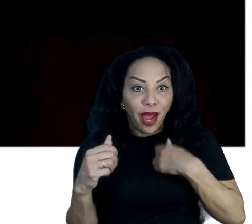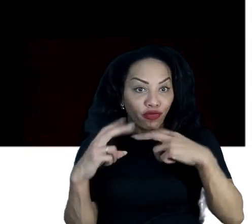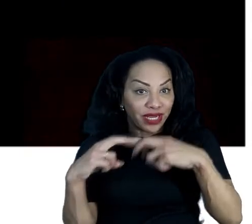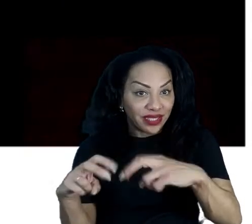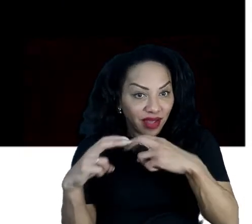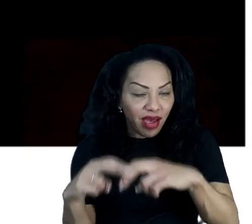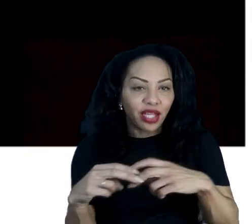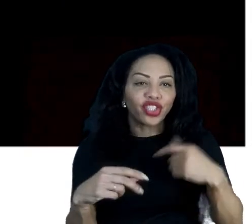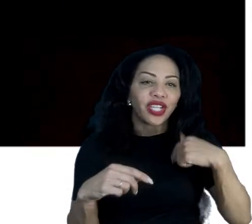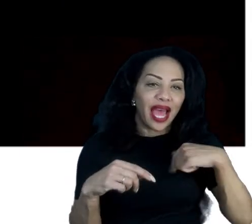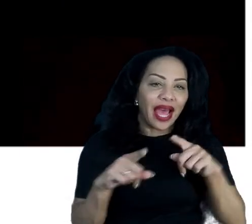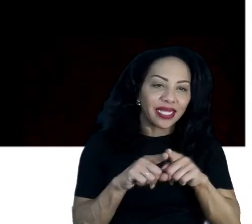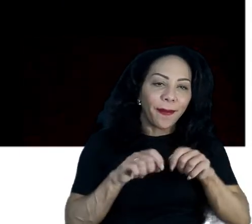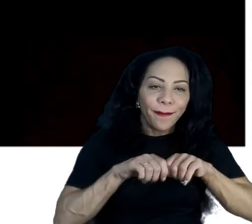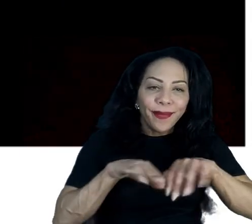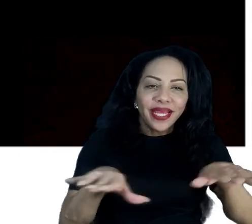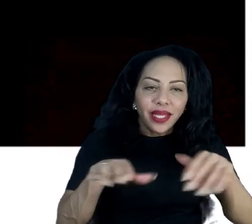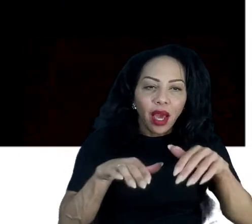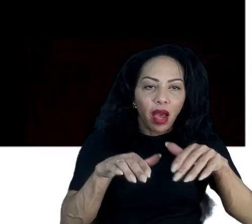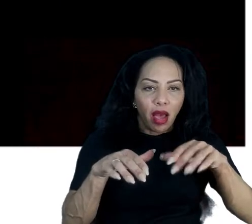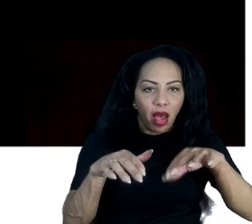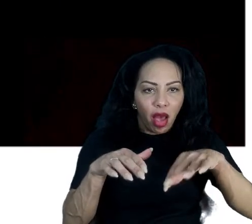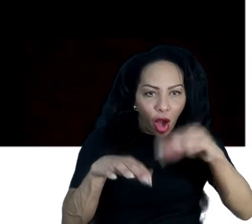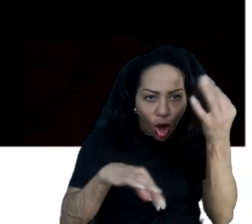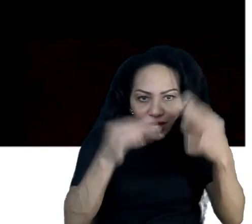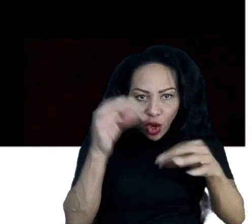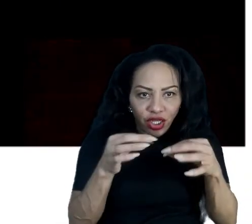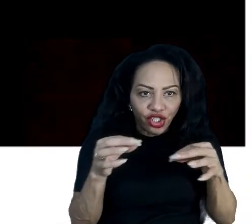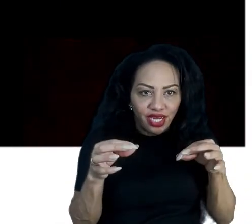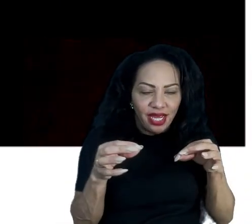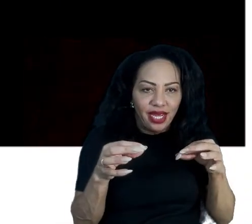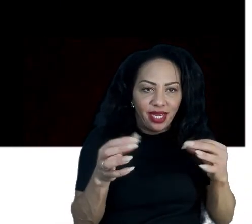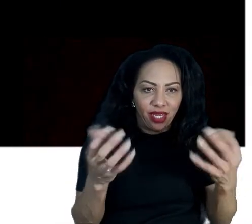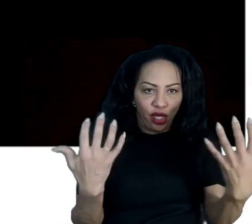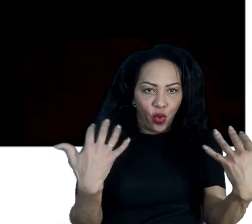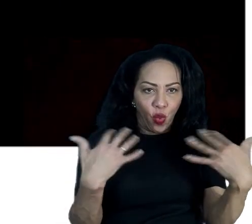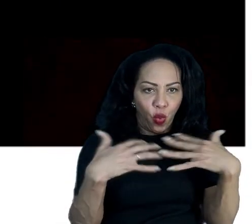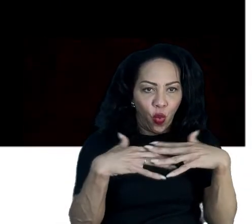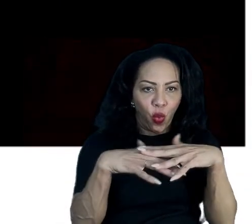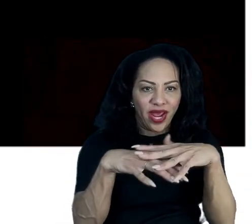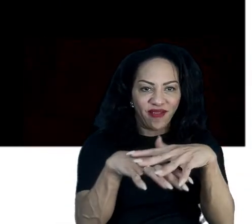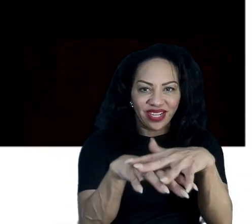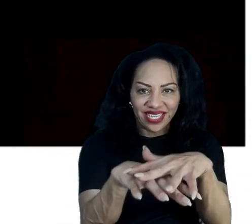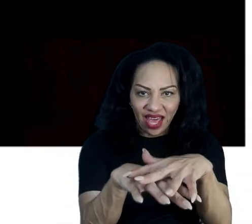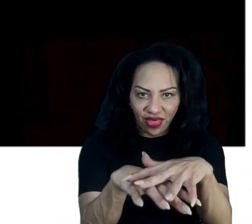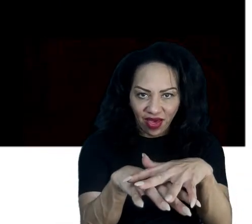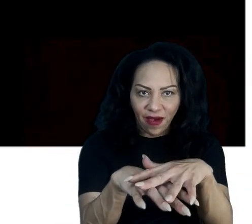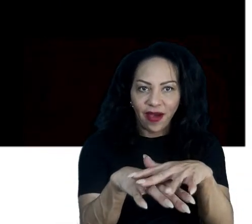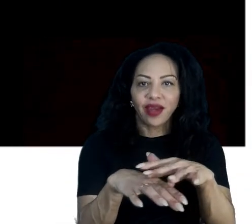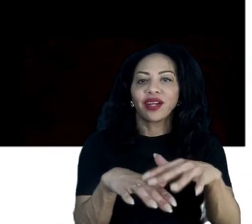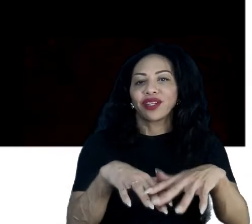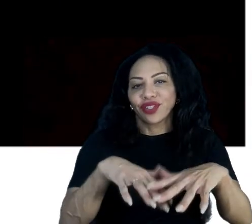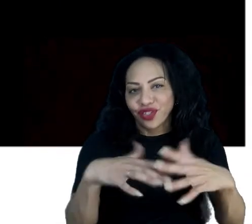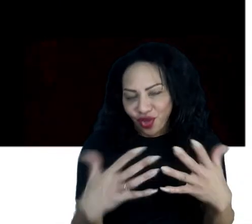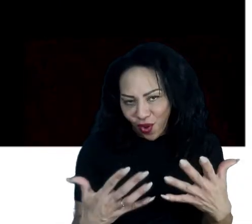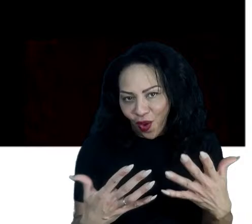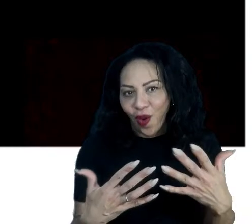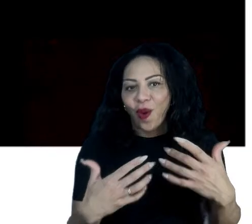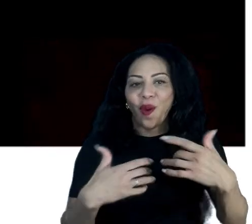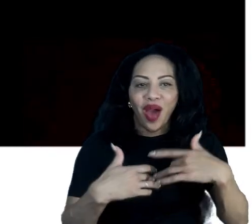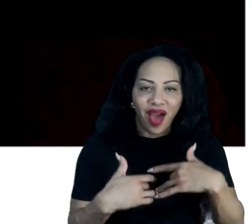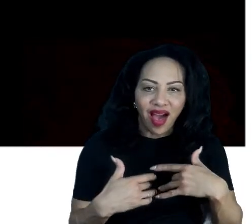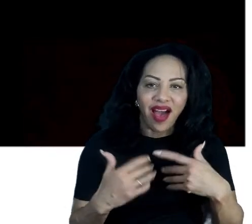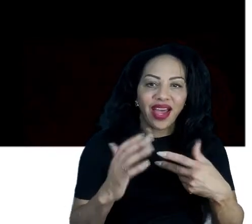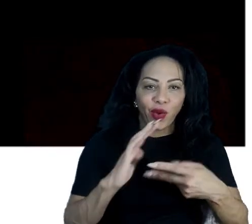So I organised a couple of displays in vitrines, and the first one was themed